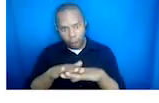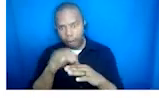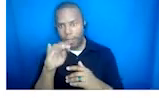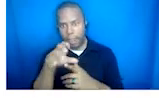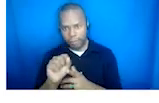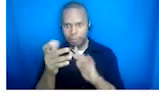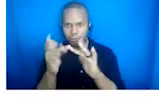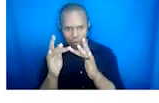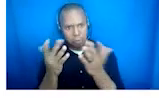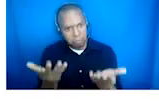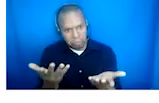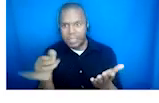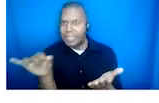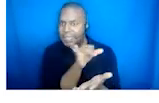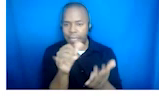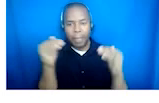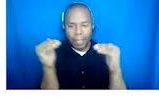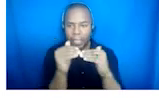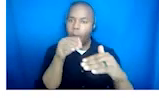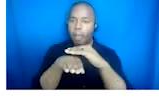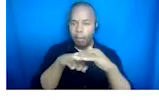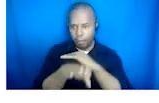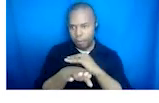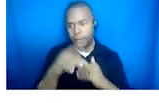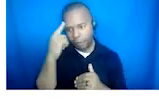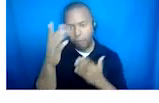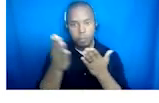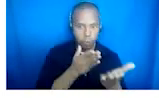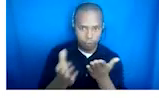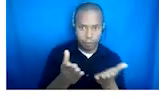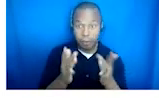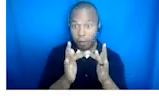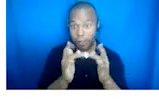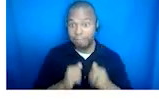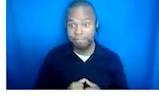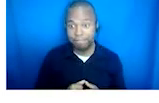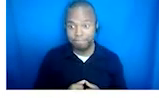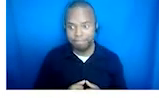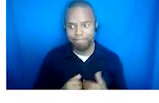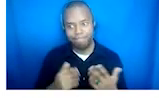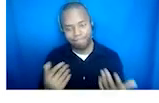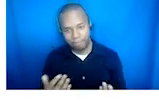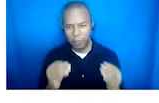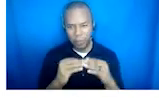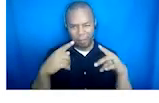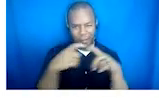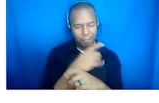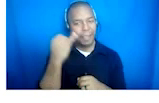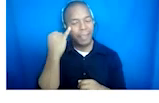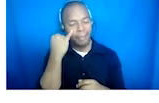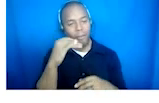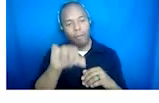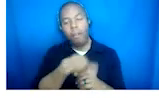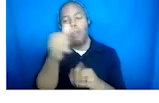and services when you're online. Now that gets a little more complicated when you have students from other colleges, and our students are at other